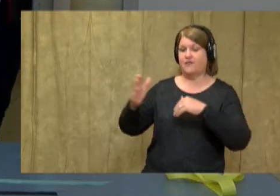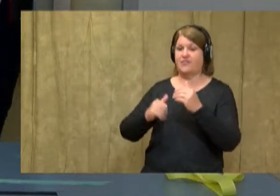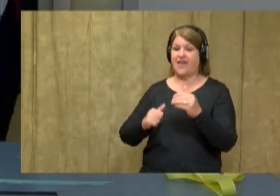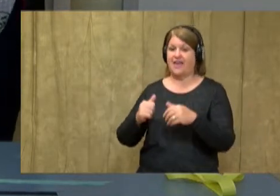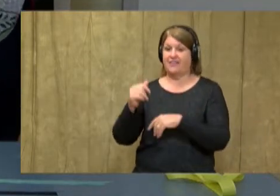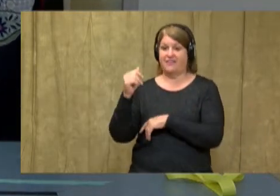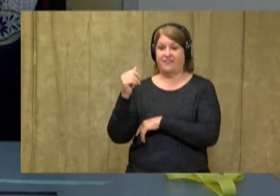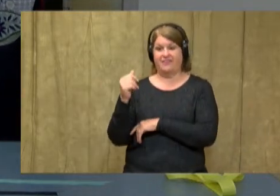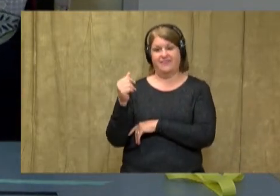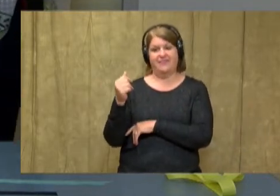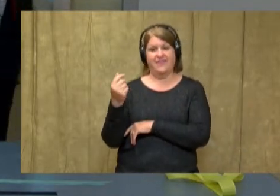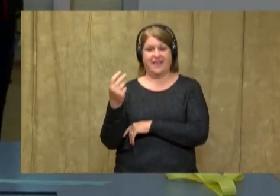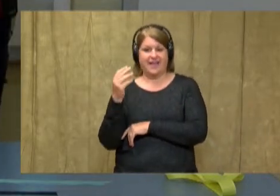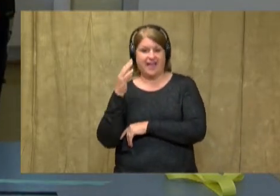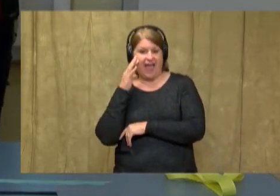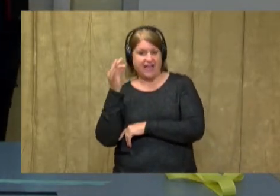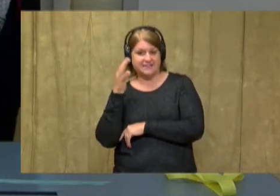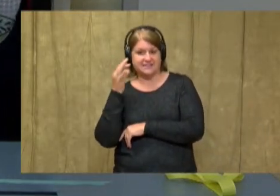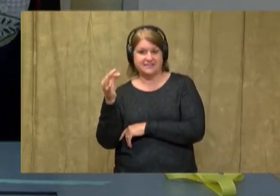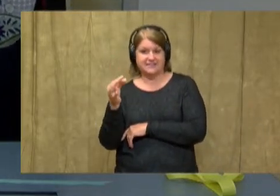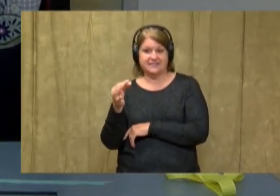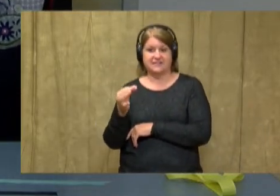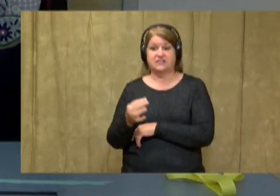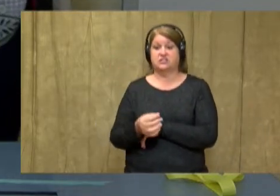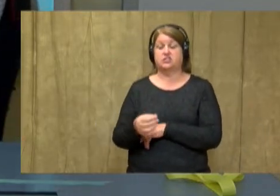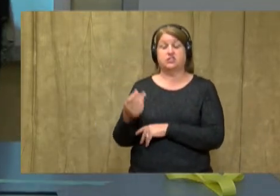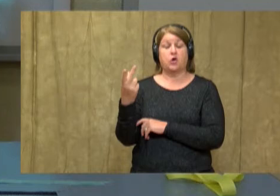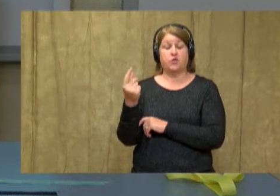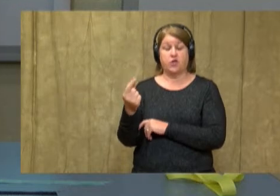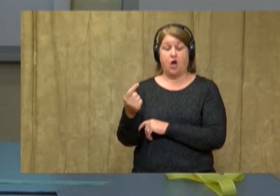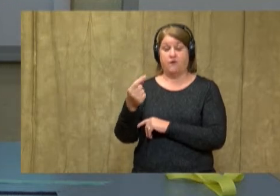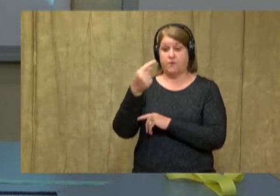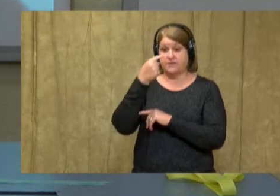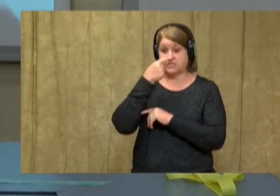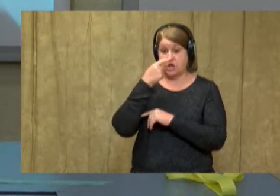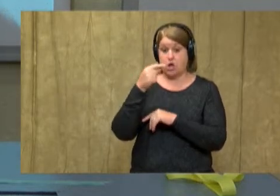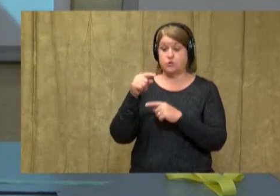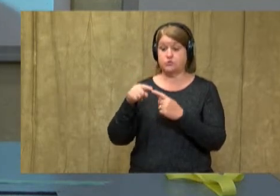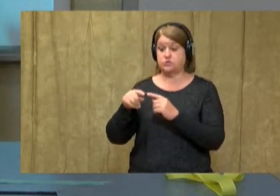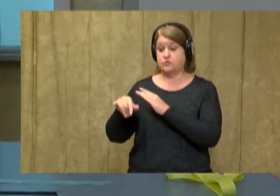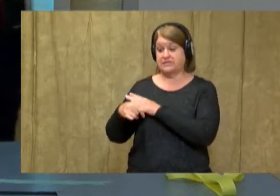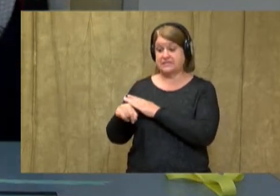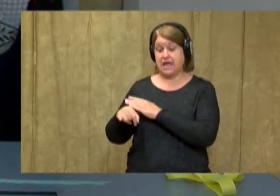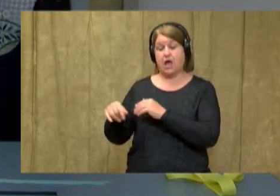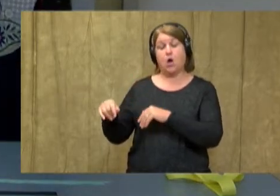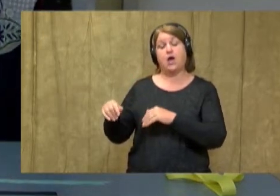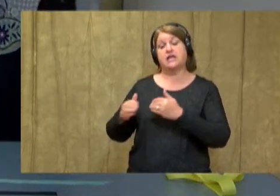So this dog, from his snout to his tail, is longer than the cat.